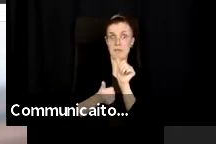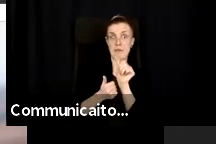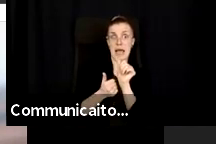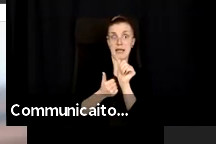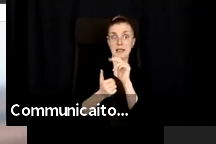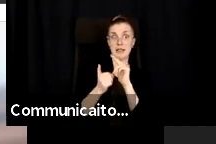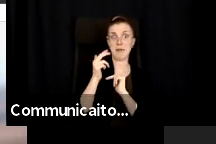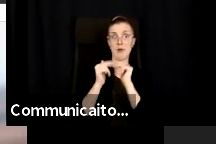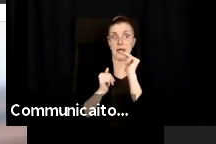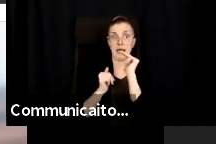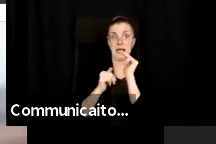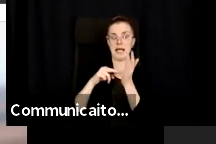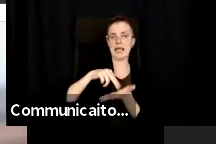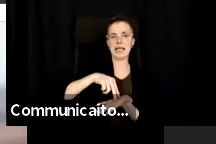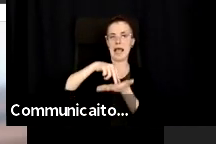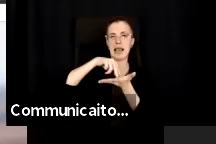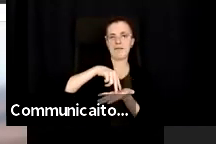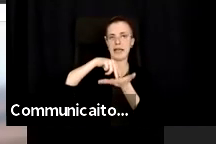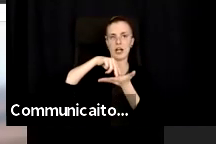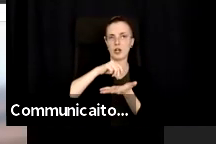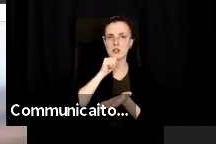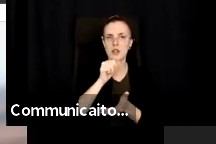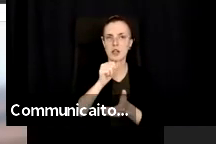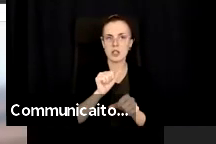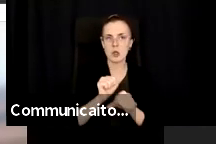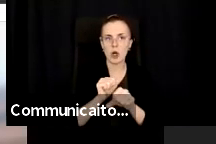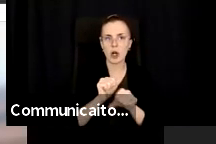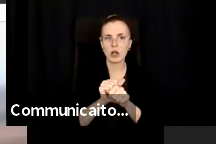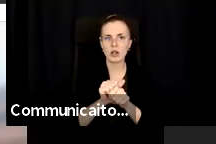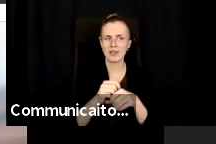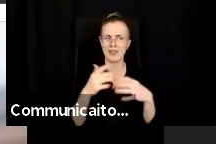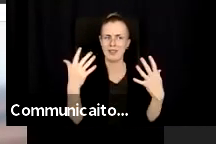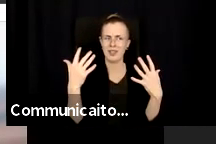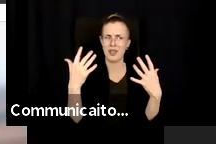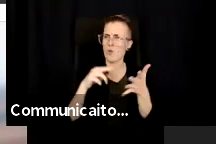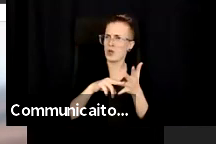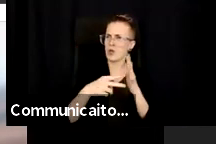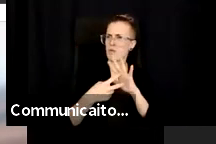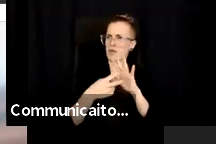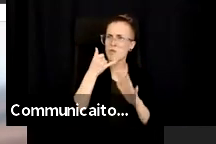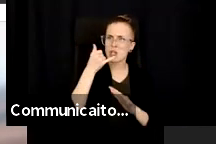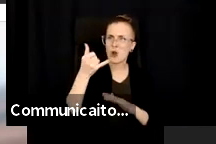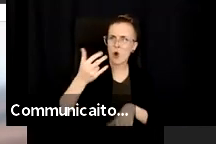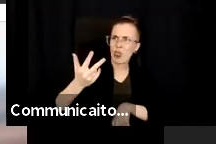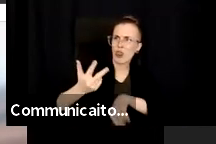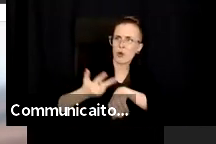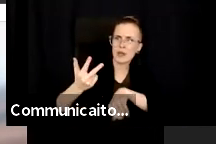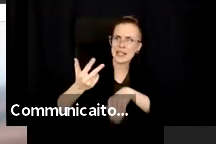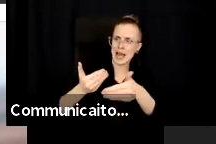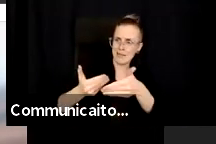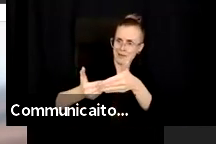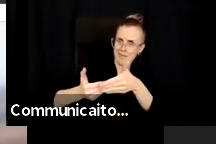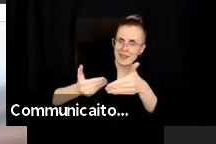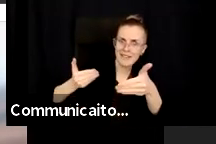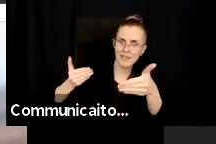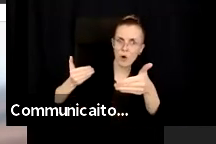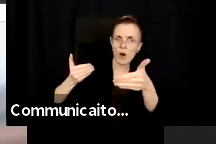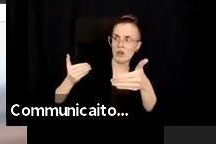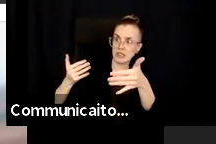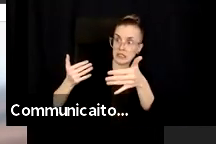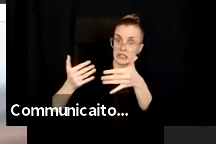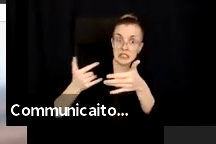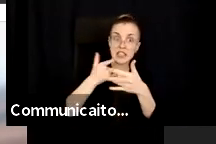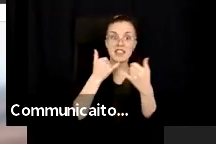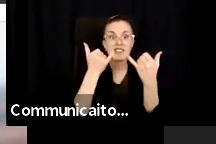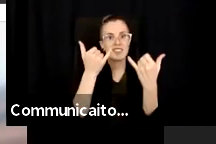work. What do you mean? We called three times leading up to tonight to make sure